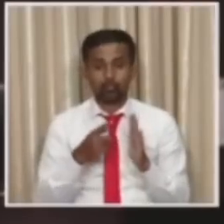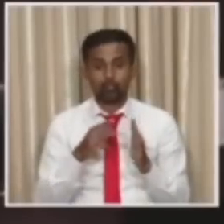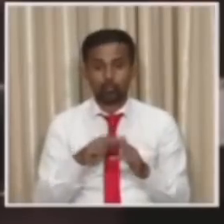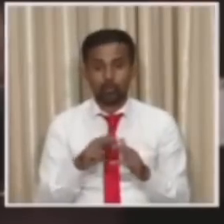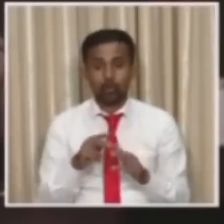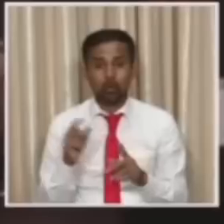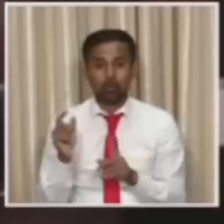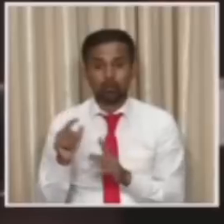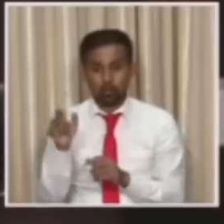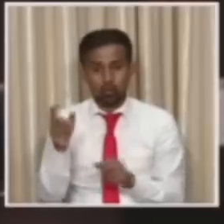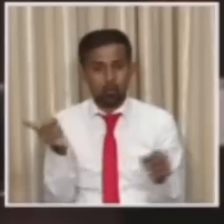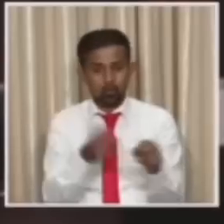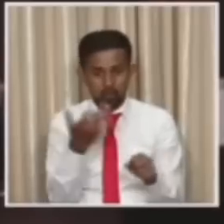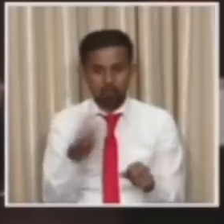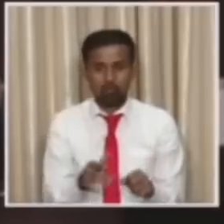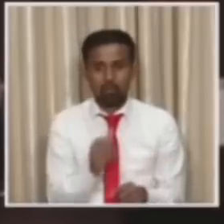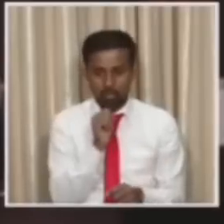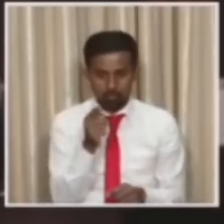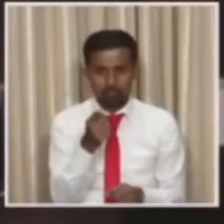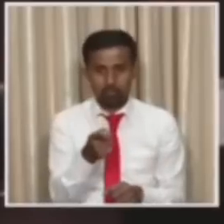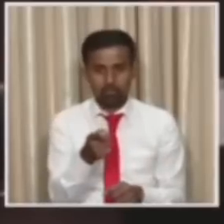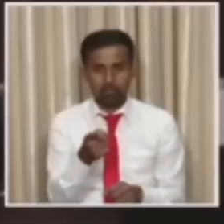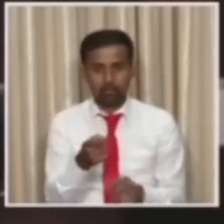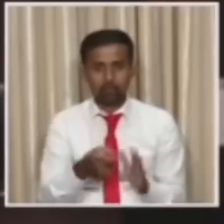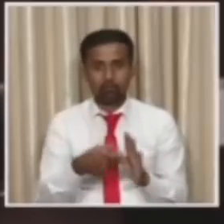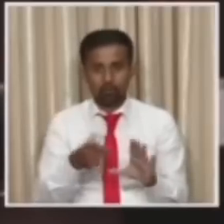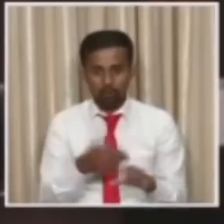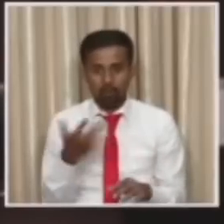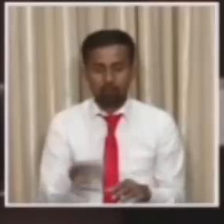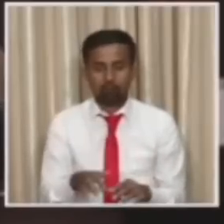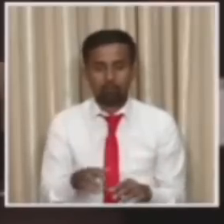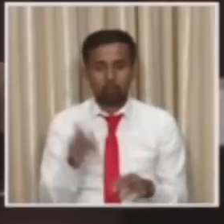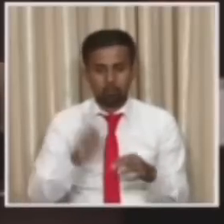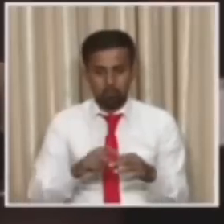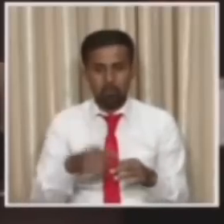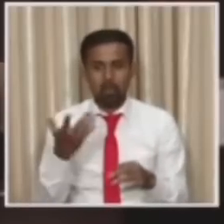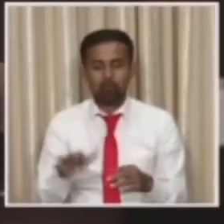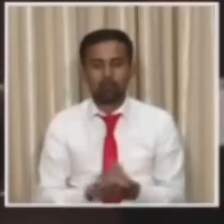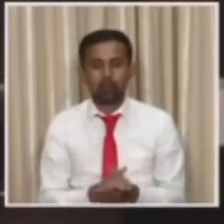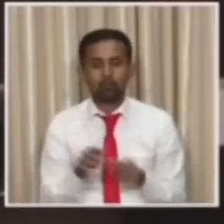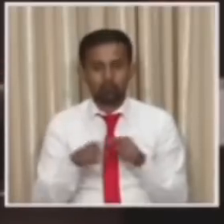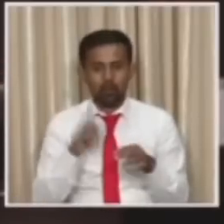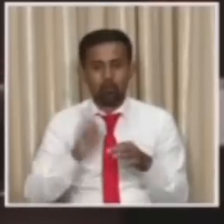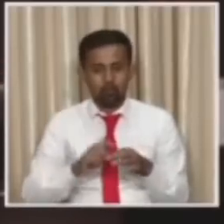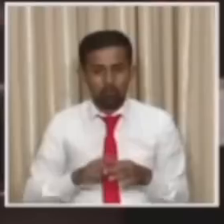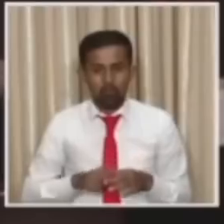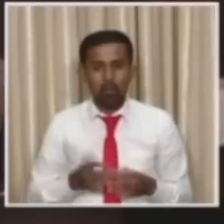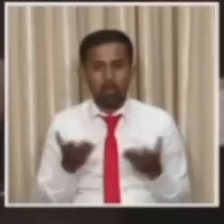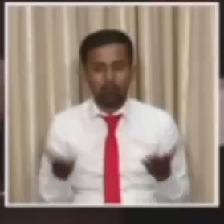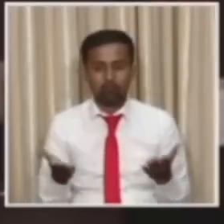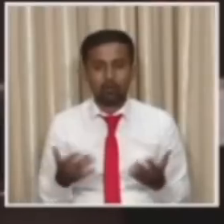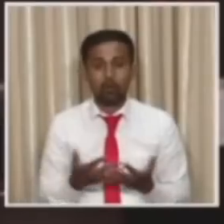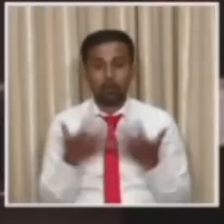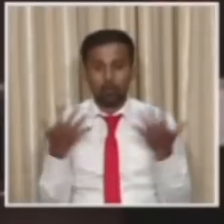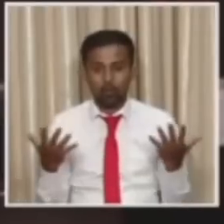District Development Committee chair meetings from prison. There have been instances where many MPs were accused of horrendous